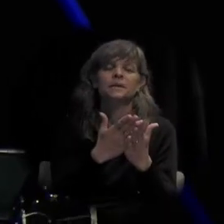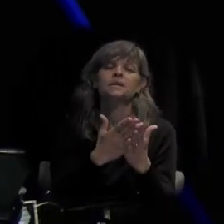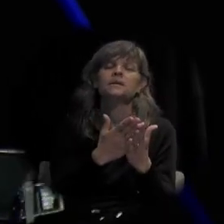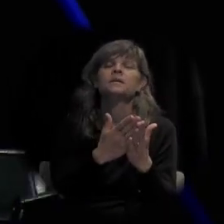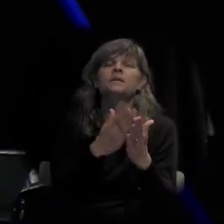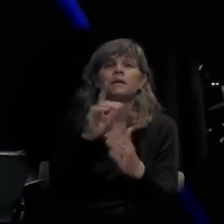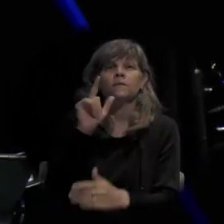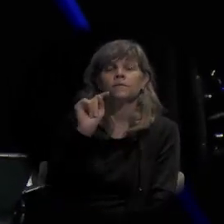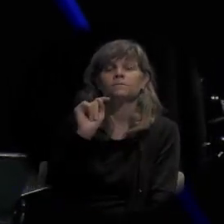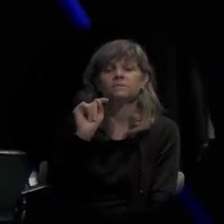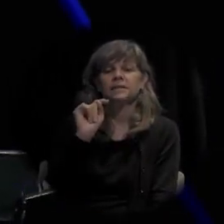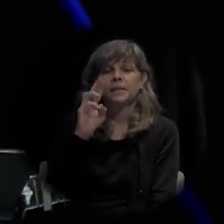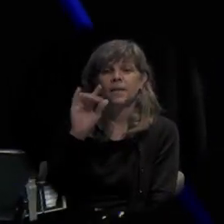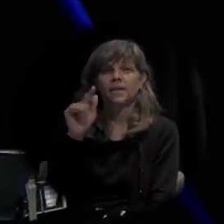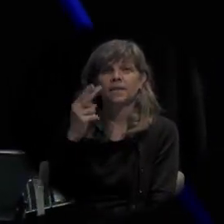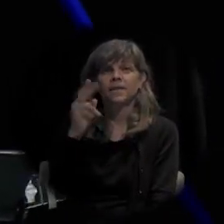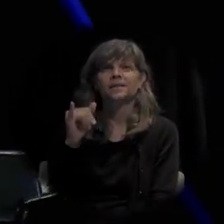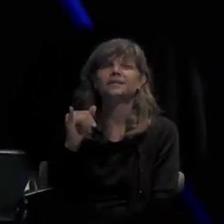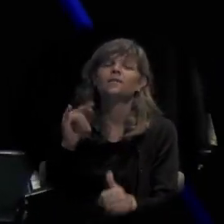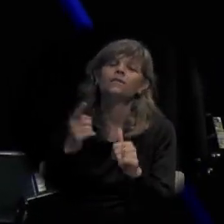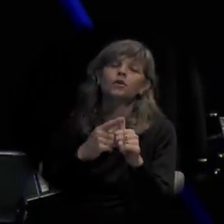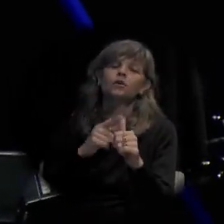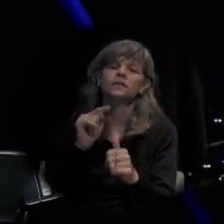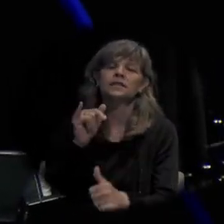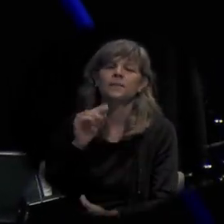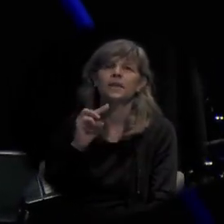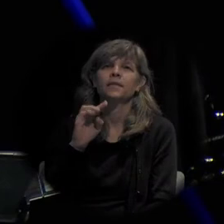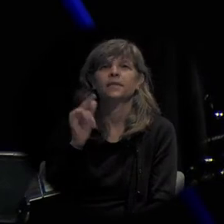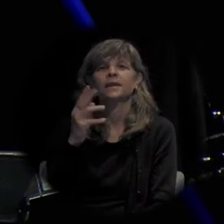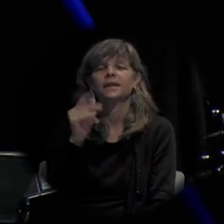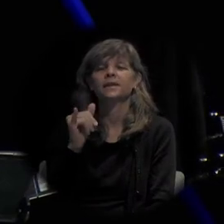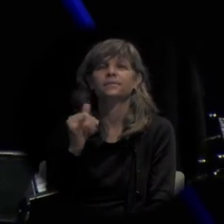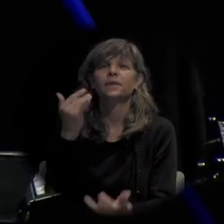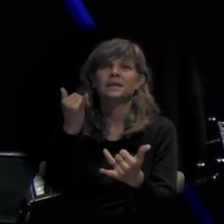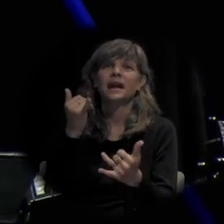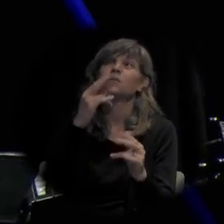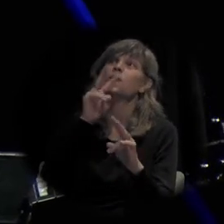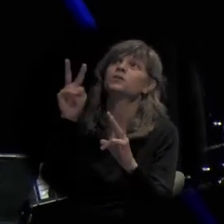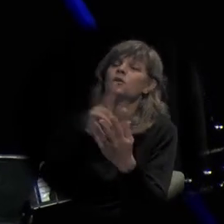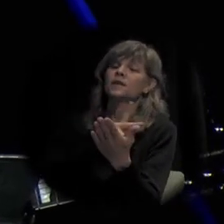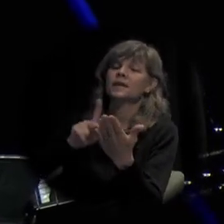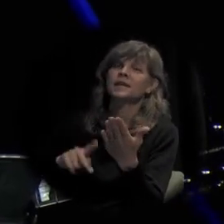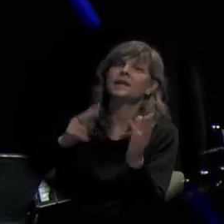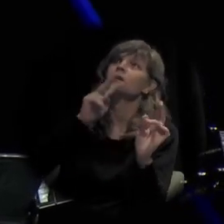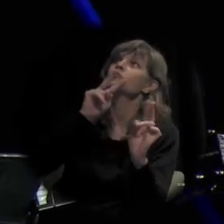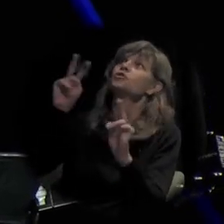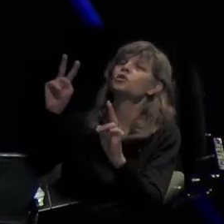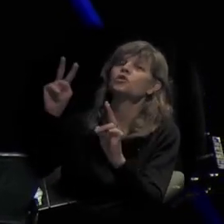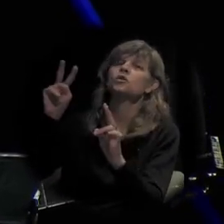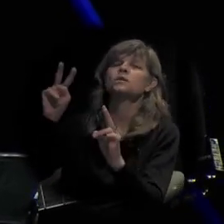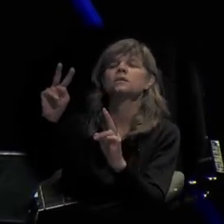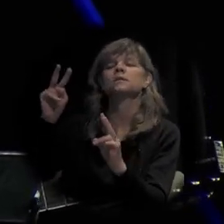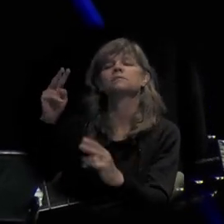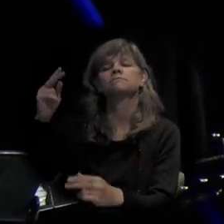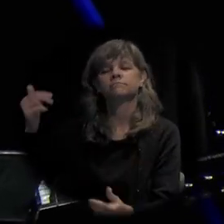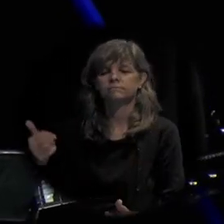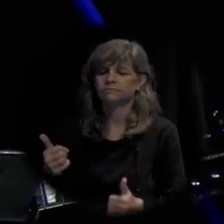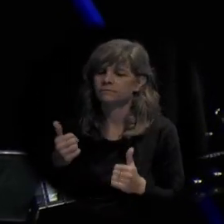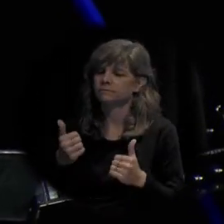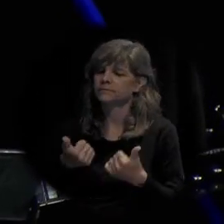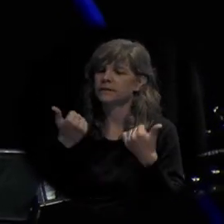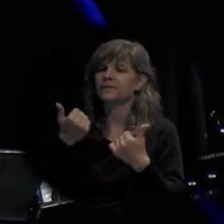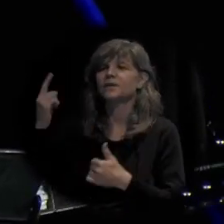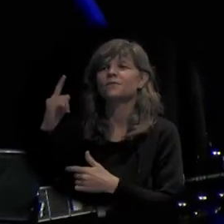Timothy. It says, "Now unto the King eternal, immortal, invisible, the only wise